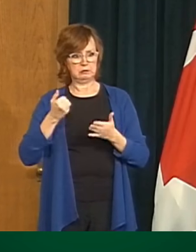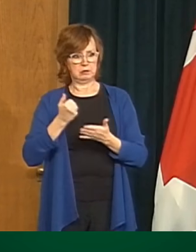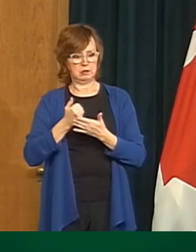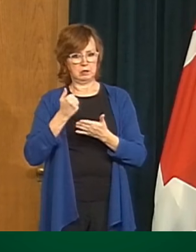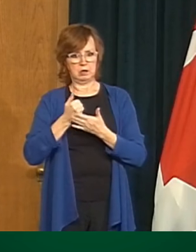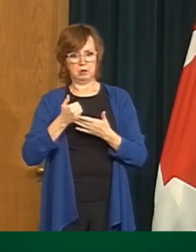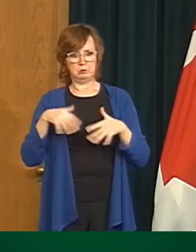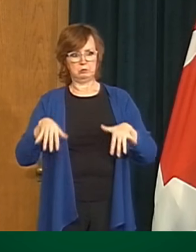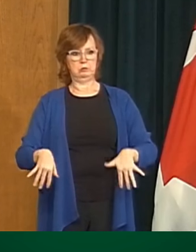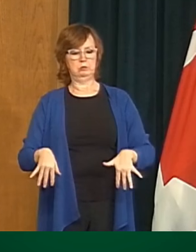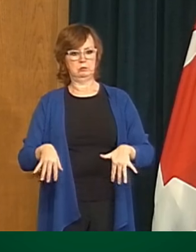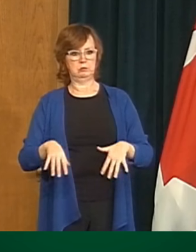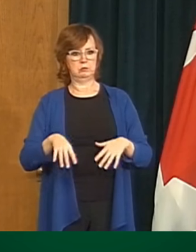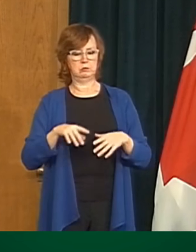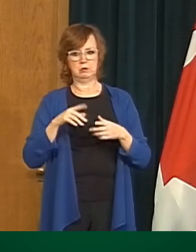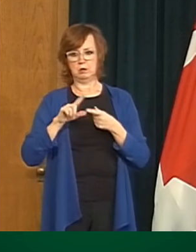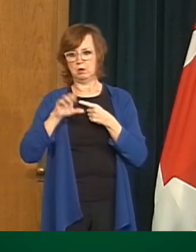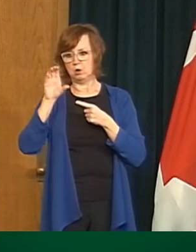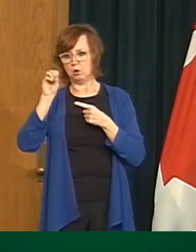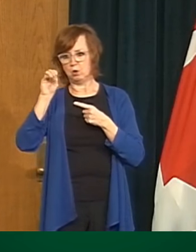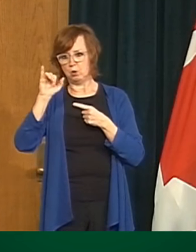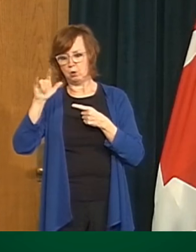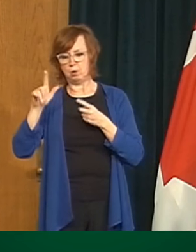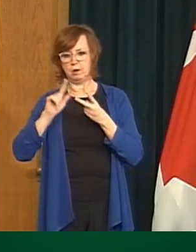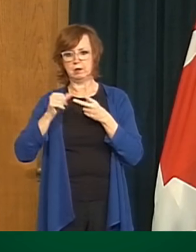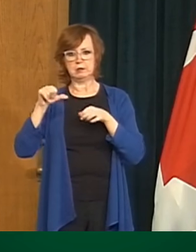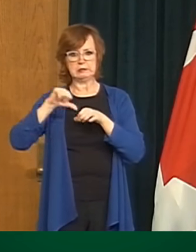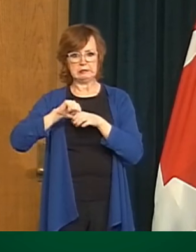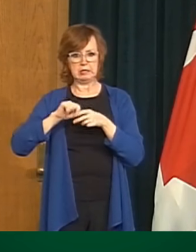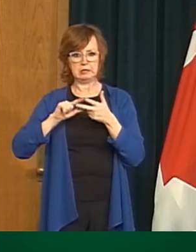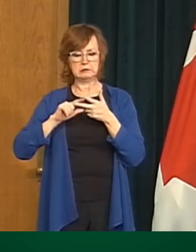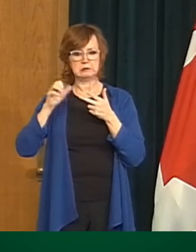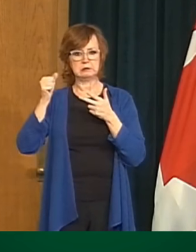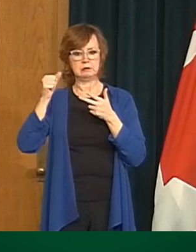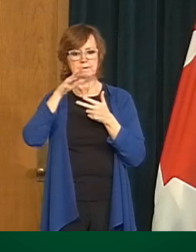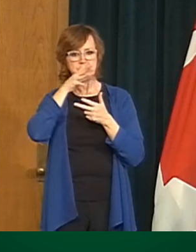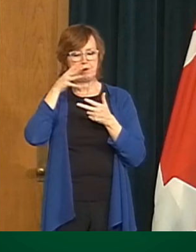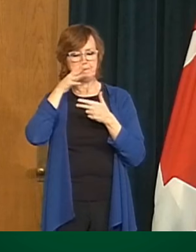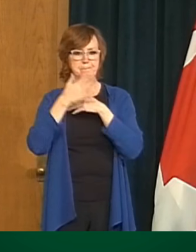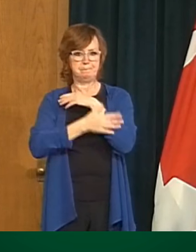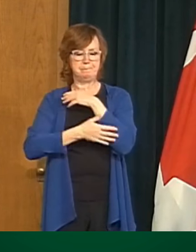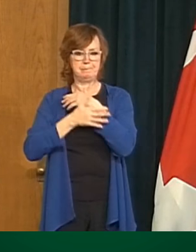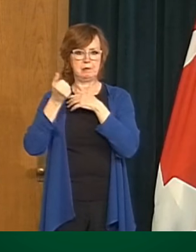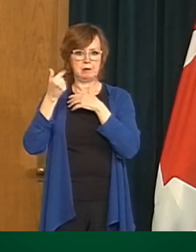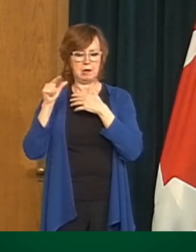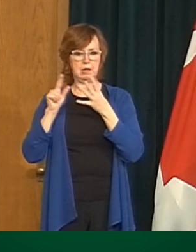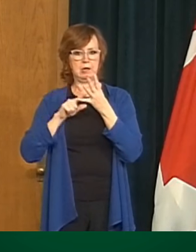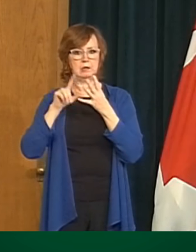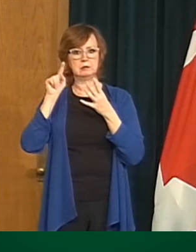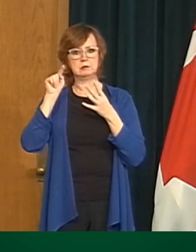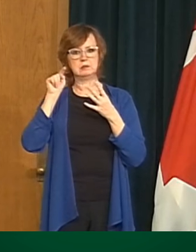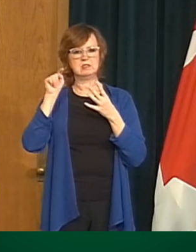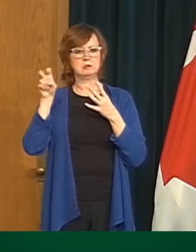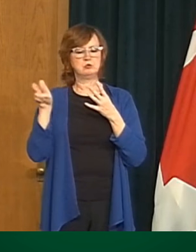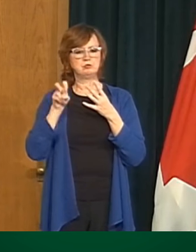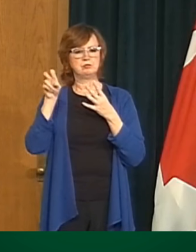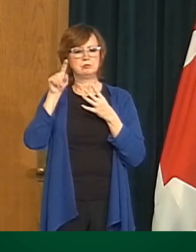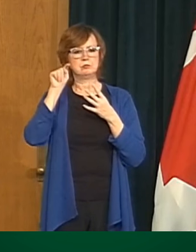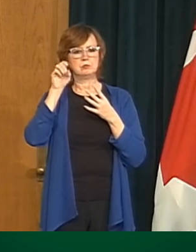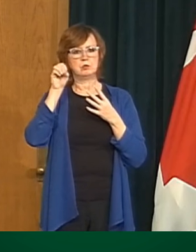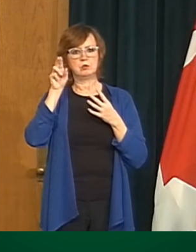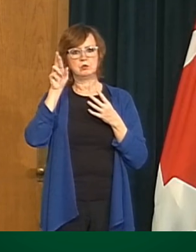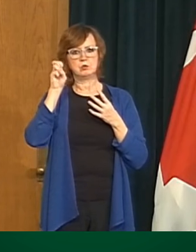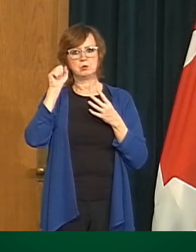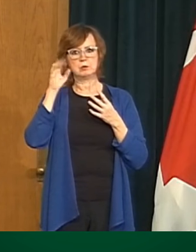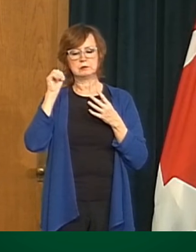about oil and gas? What about agriculture? What about tourism? Well, absolutely. Our economy here in the province is